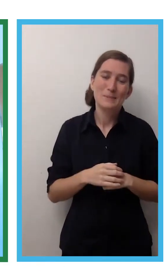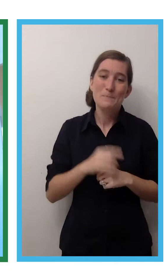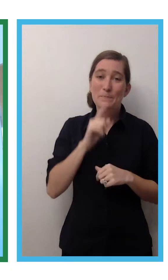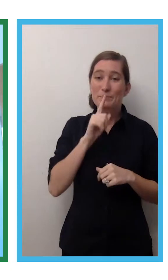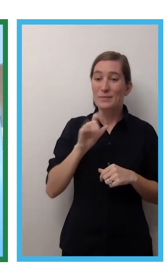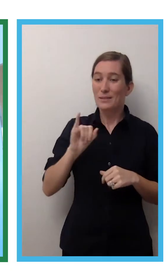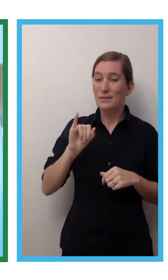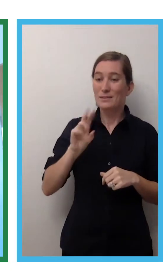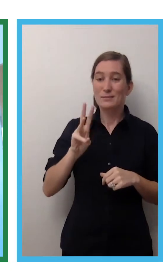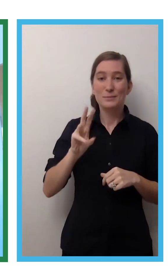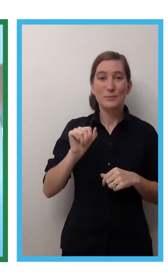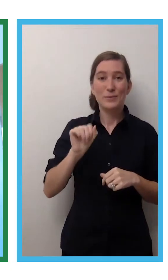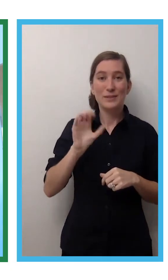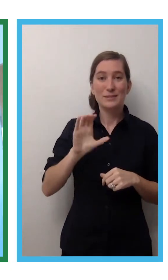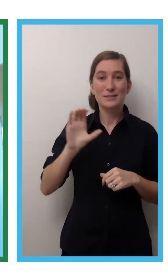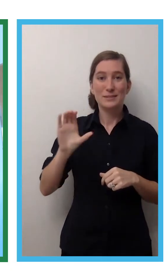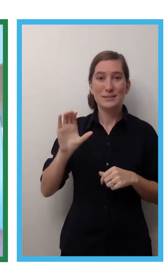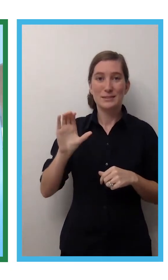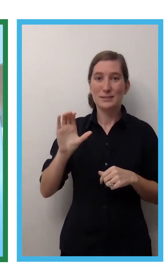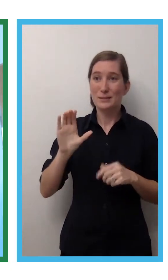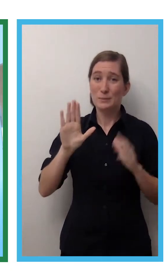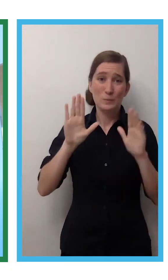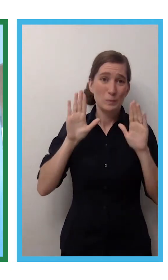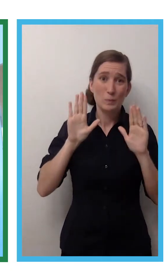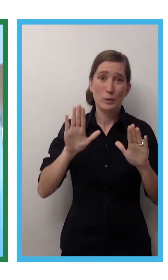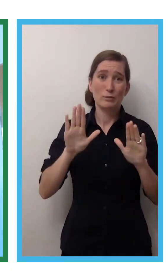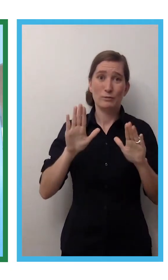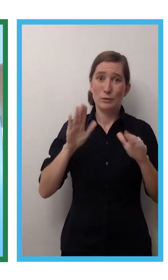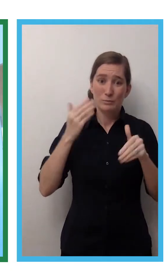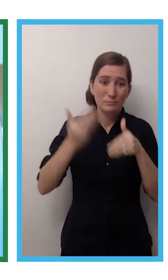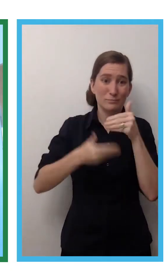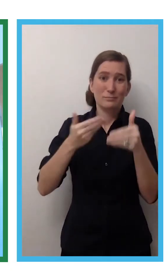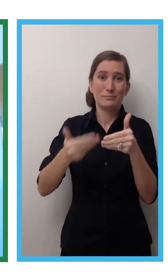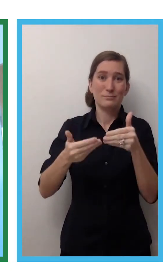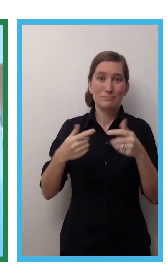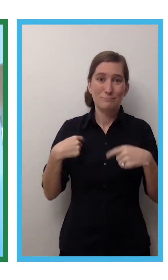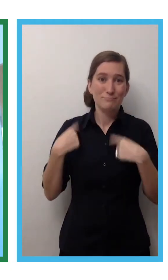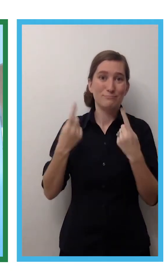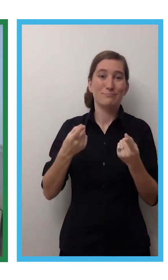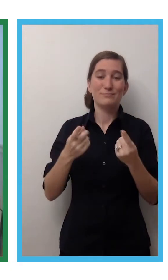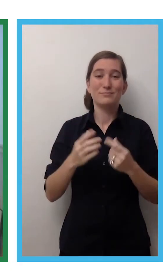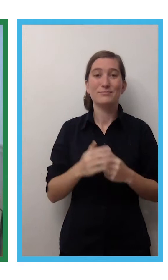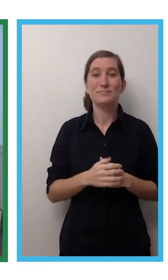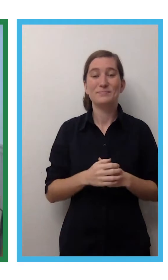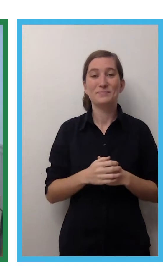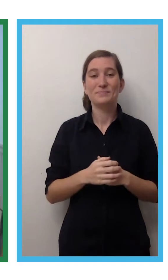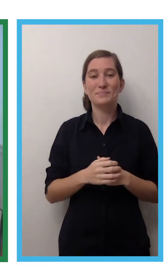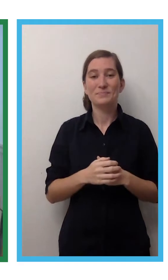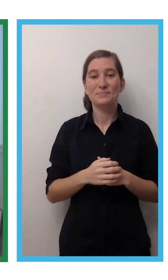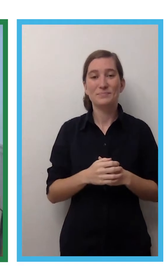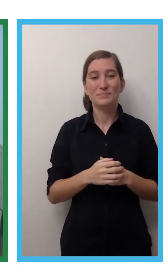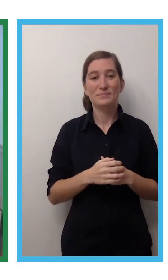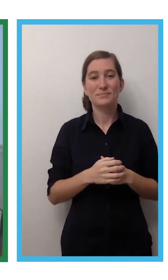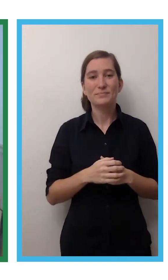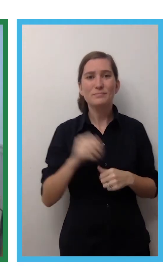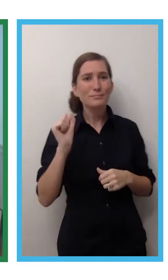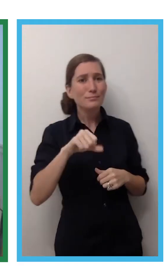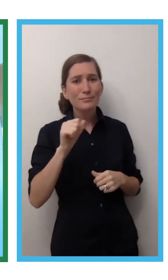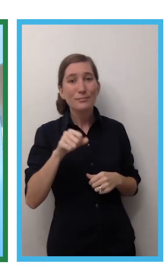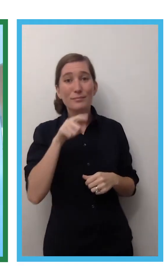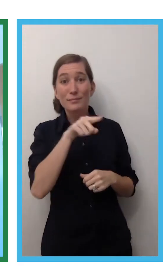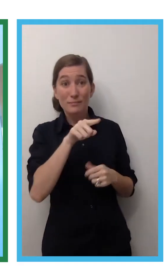excited. It's so great to see everything going on and the team just meshing so nicely, which is really good. Yeah, you've been all over the place